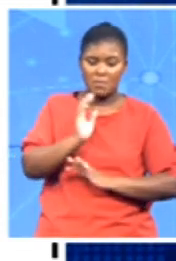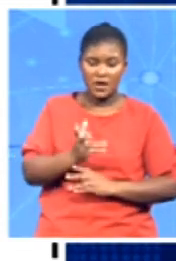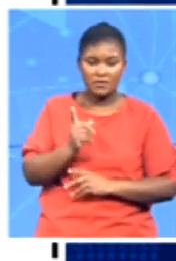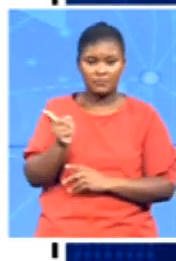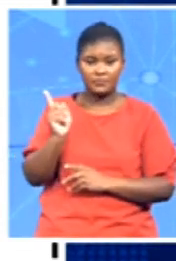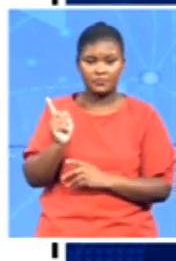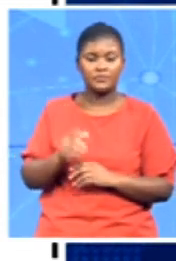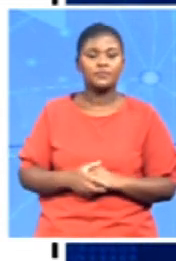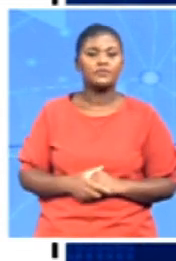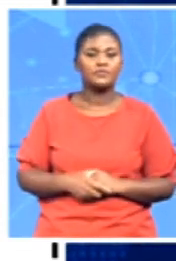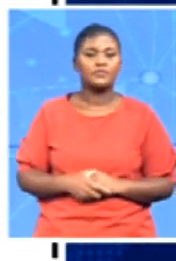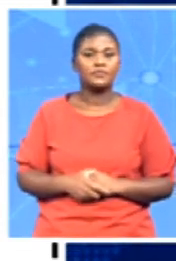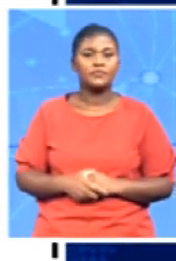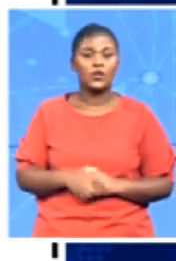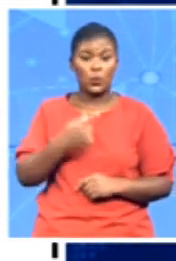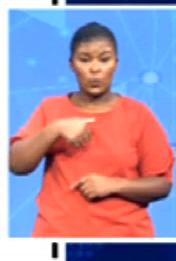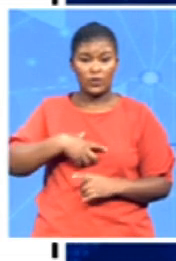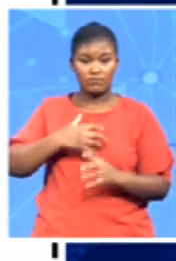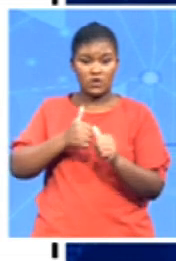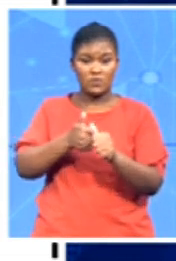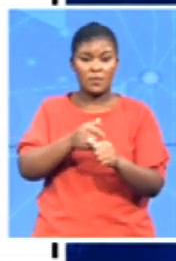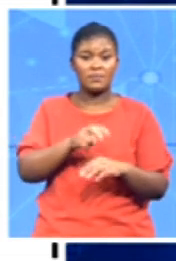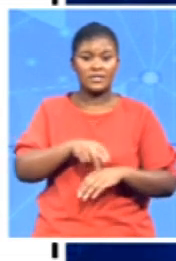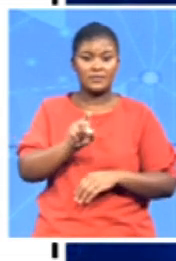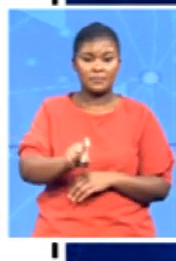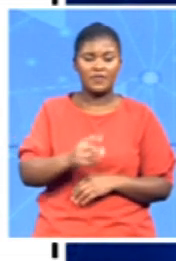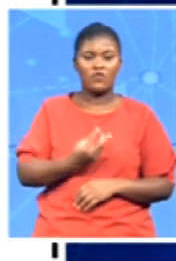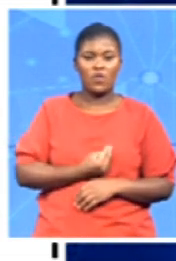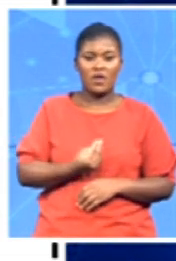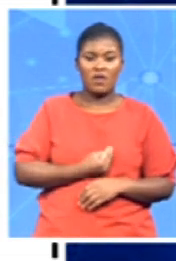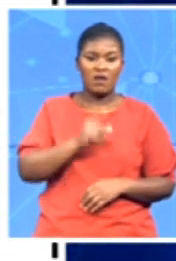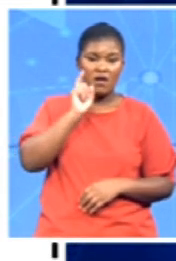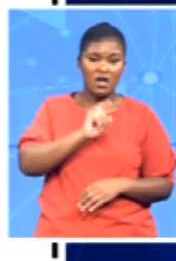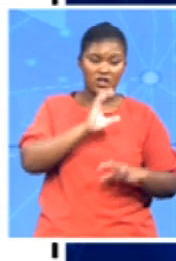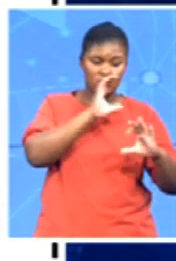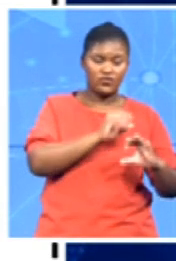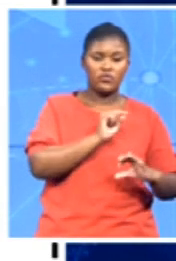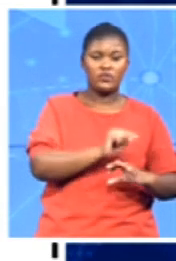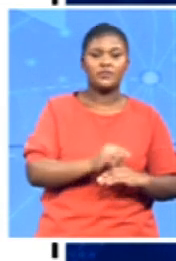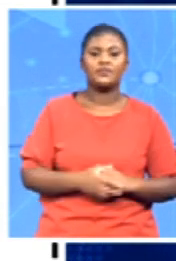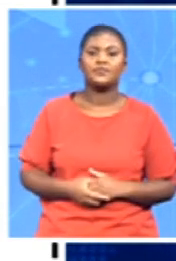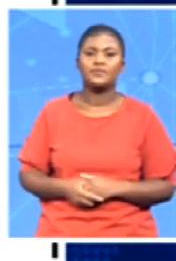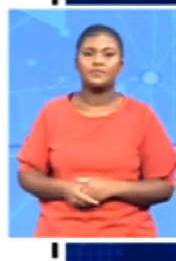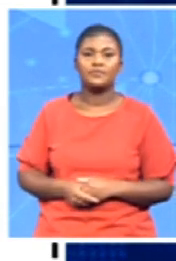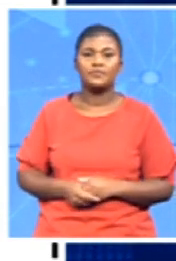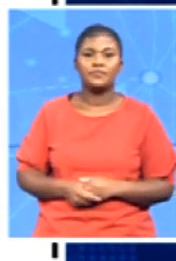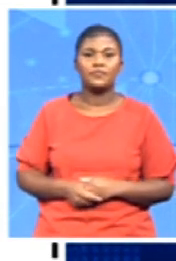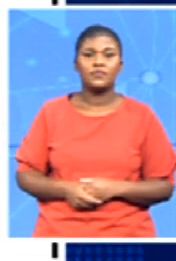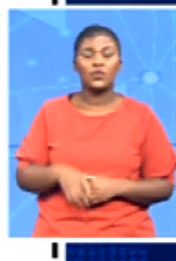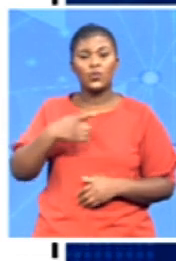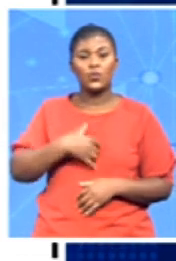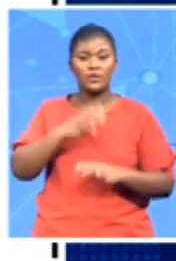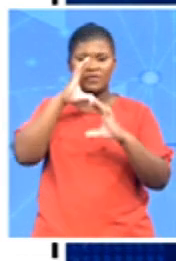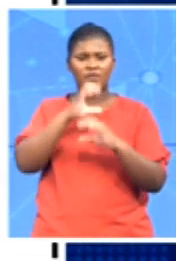catch-up as well as in the younger age group compared to the older age group. So our strategic focus is very much continue to be promoting